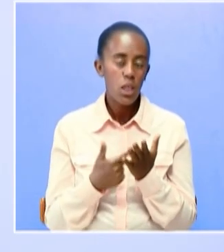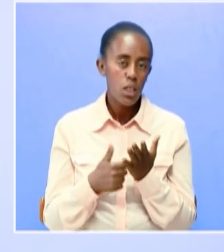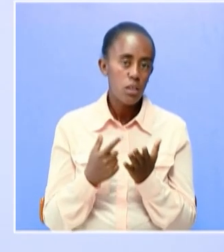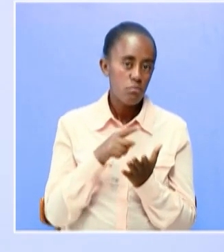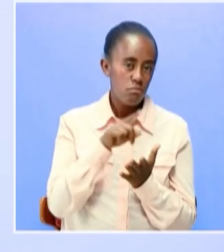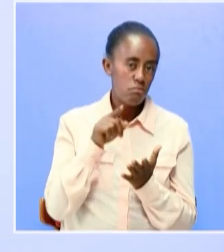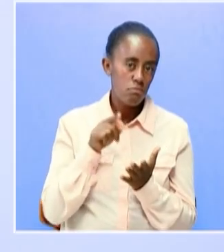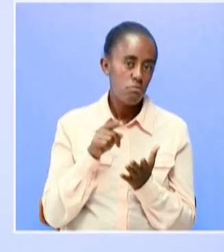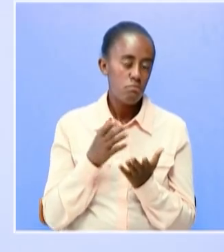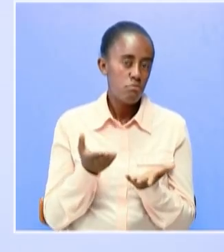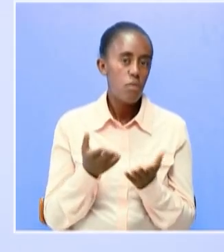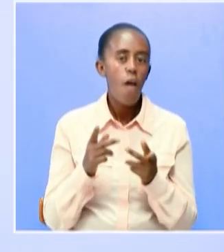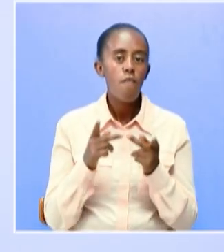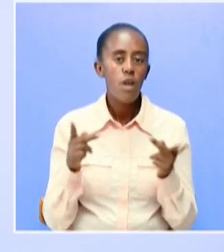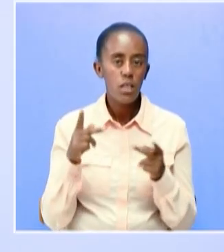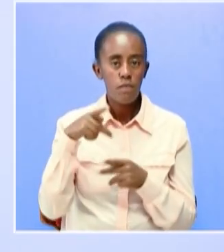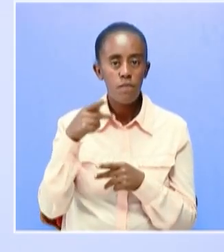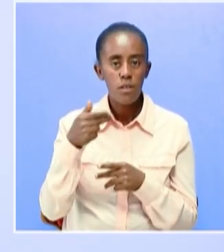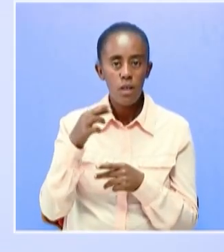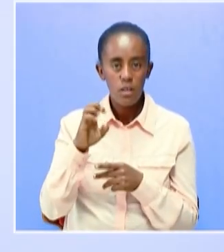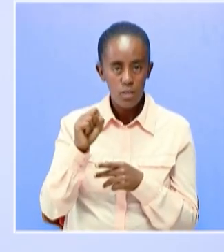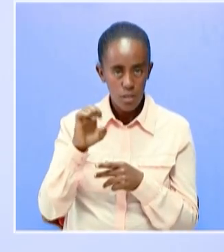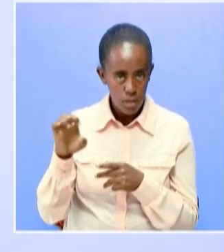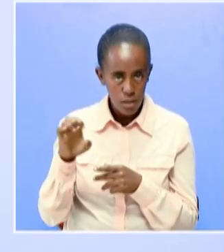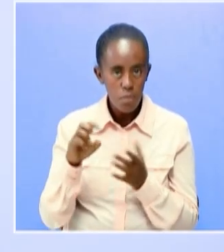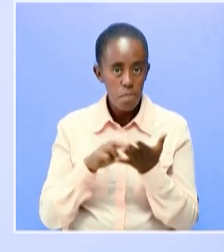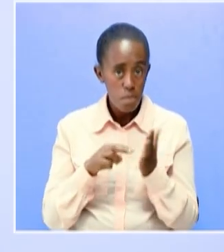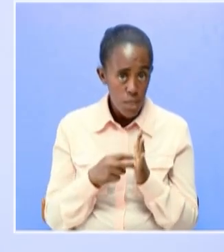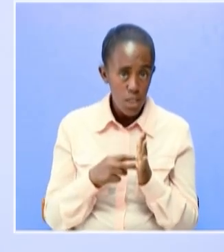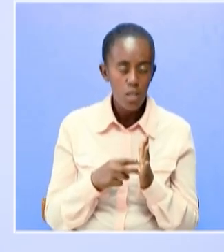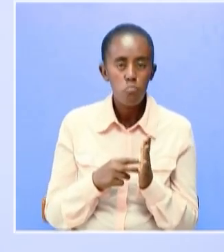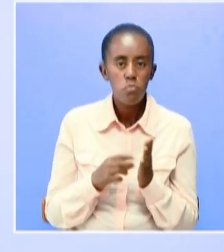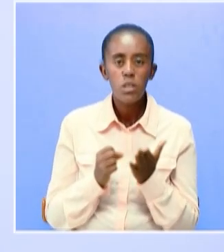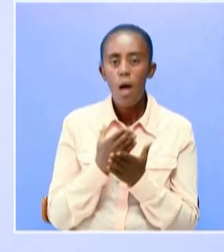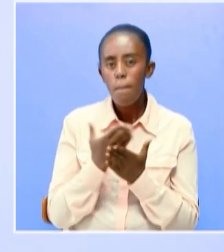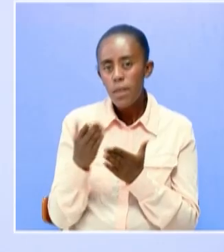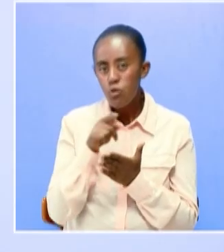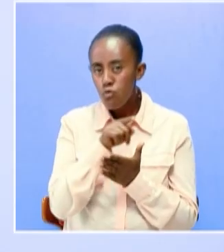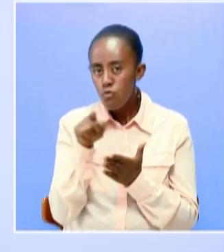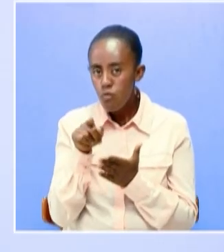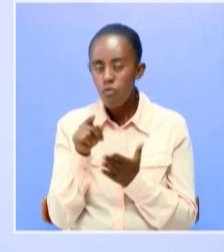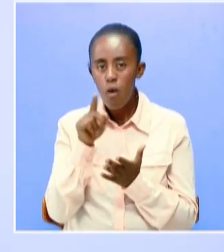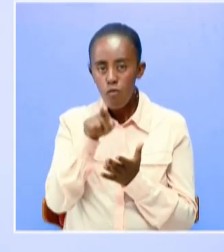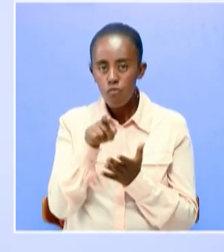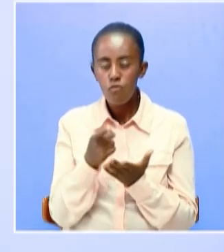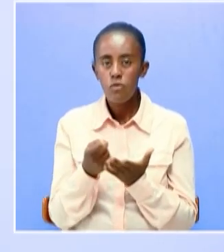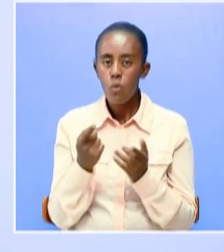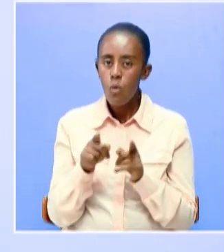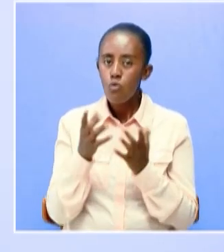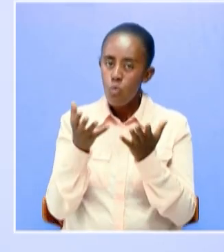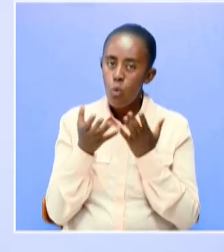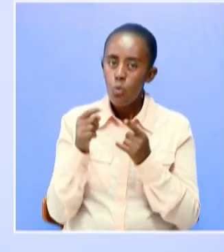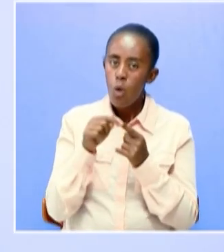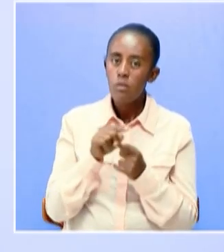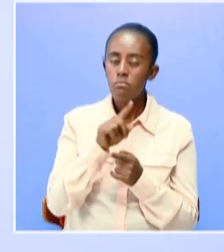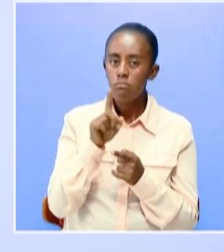the phrases. Phrases mean something that you have to use when you want to ask